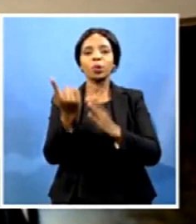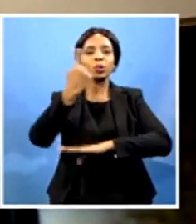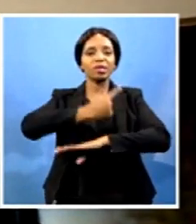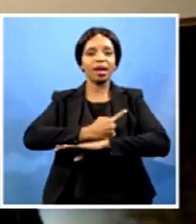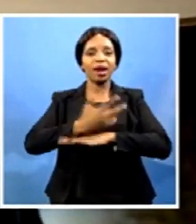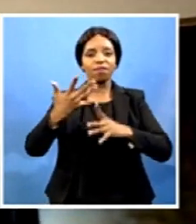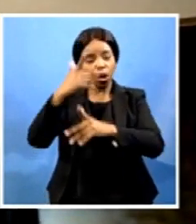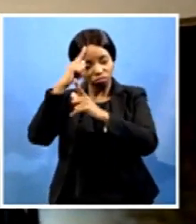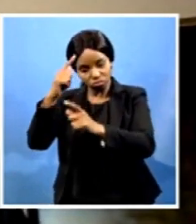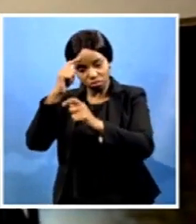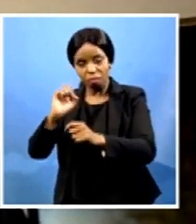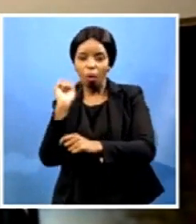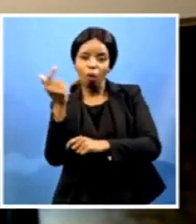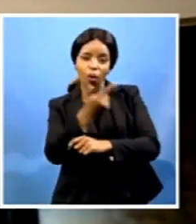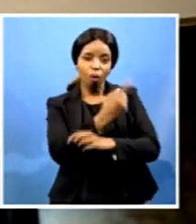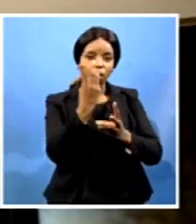the country.